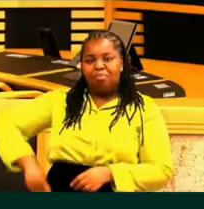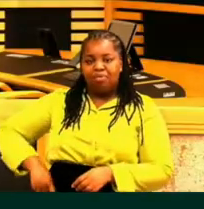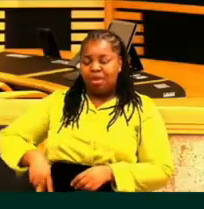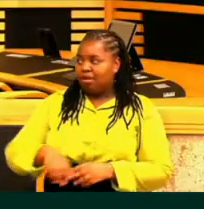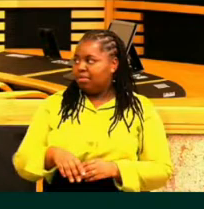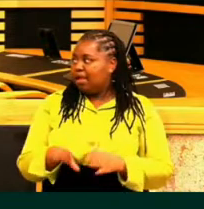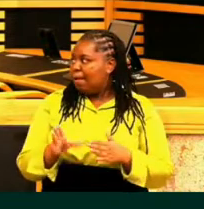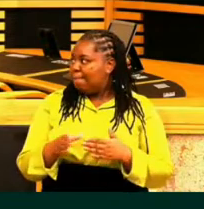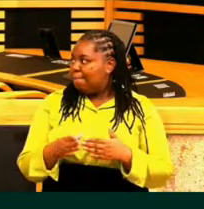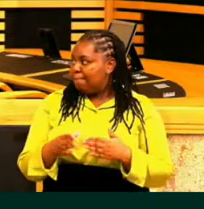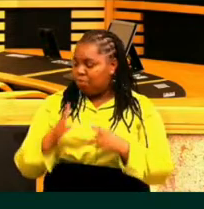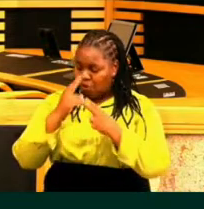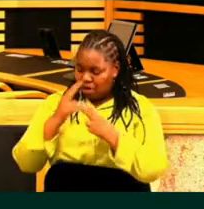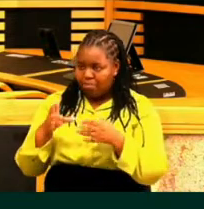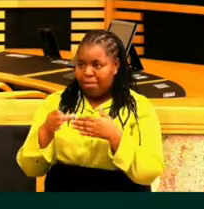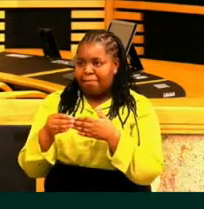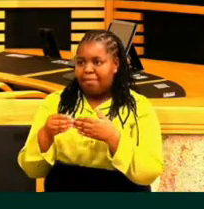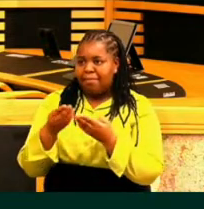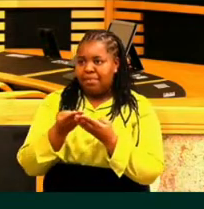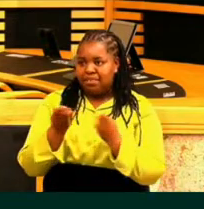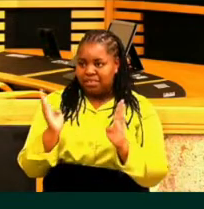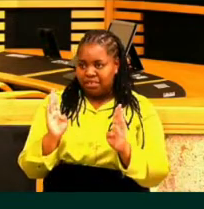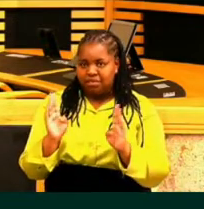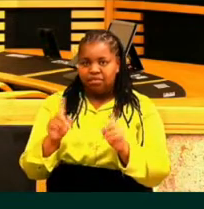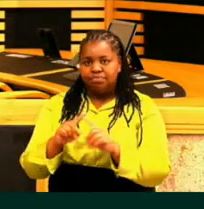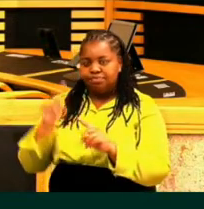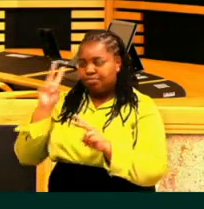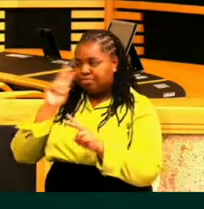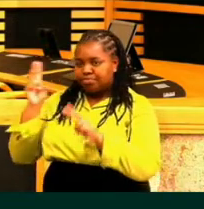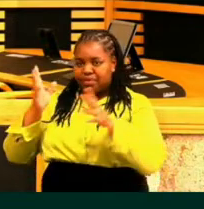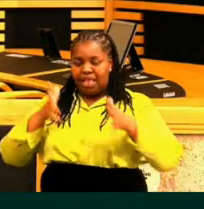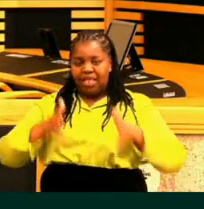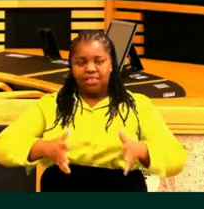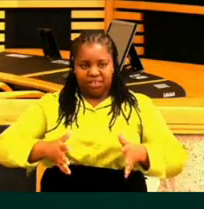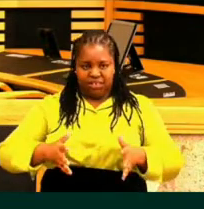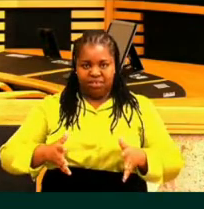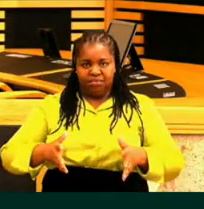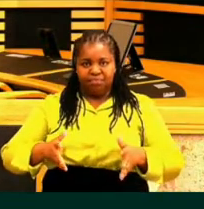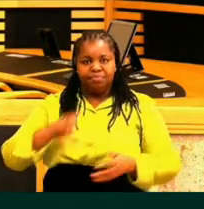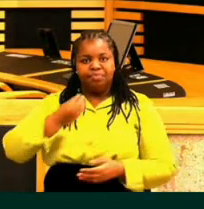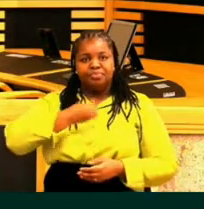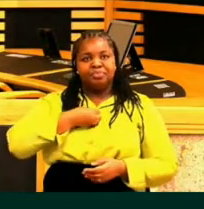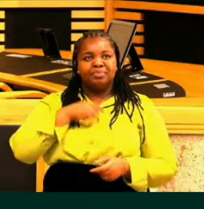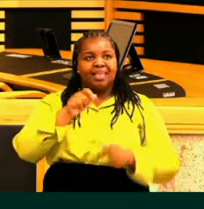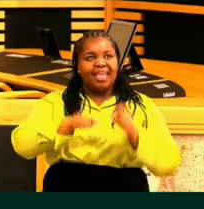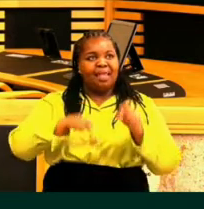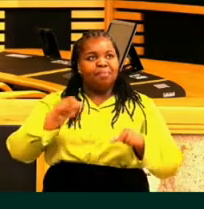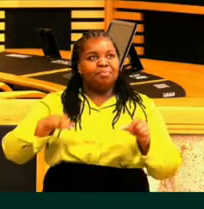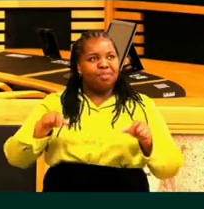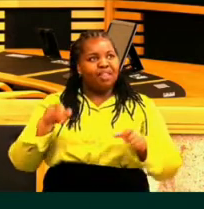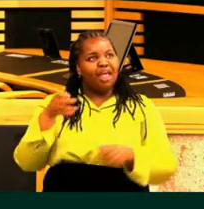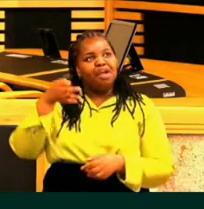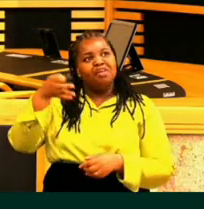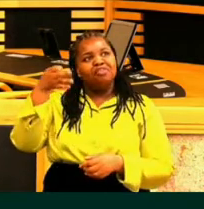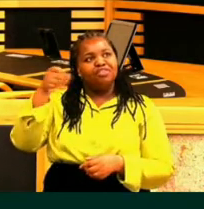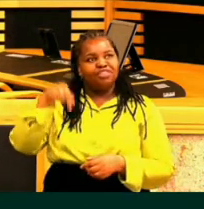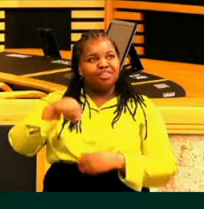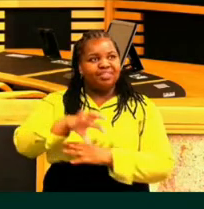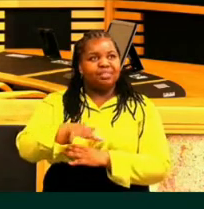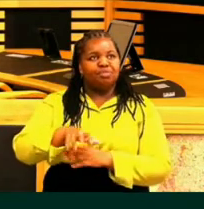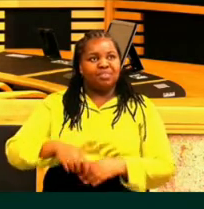members esteemed guests um young people the future of this